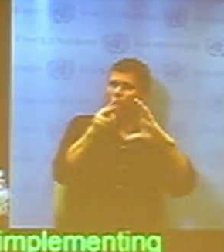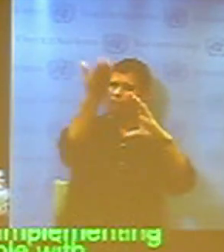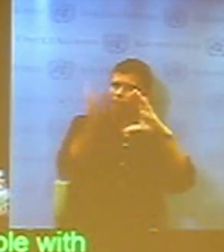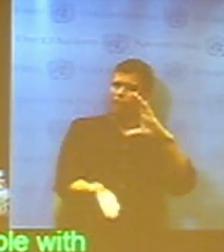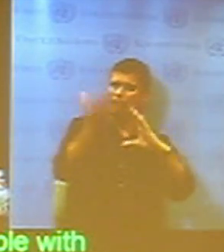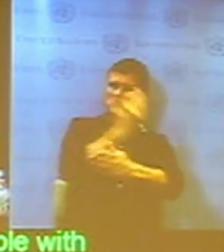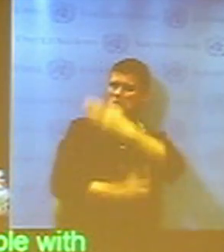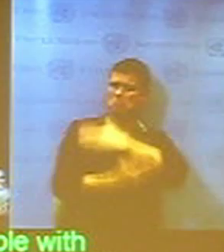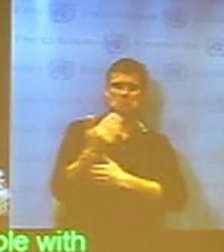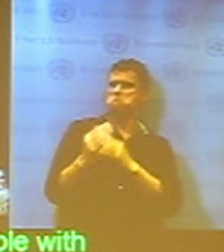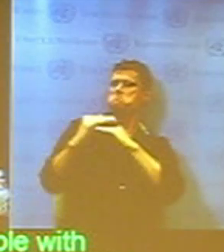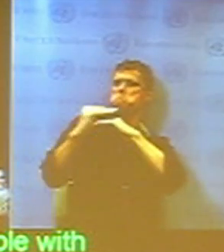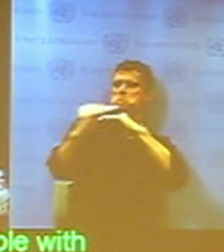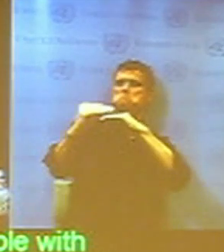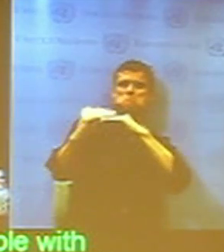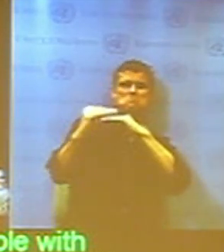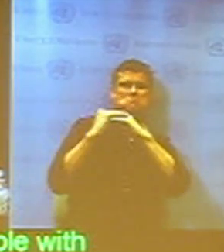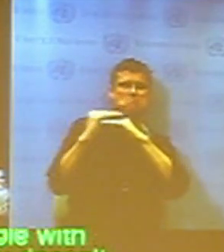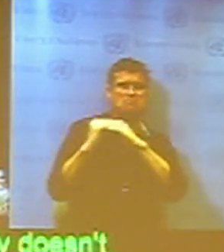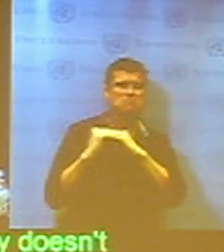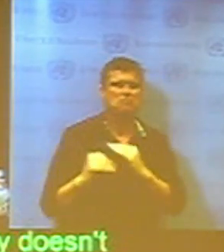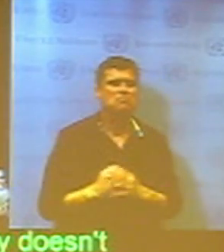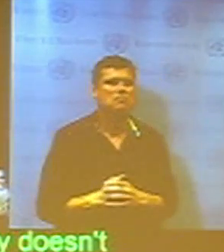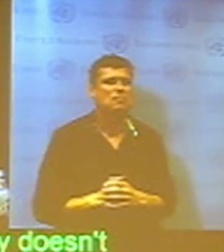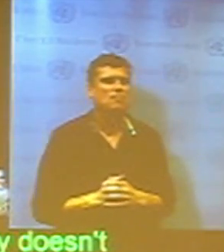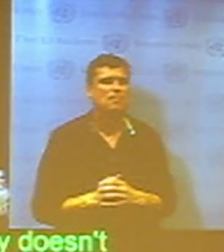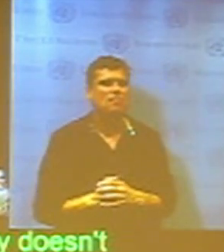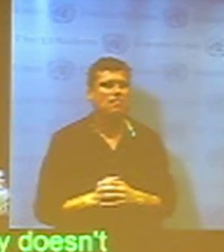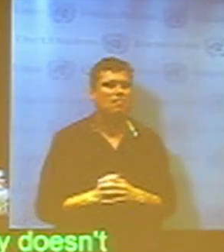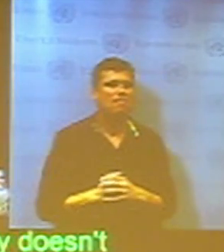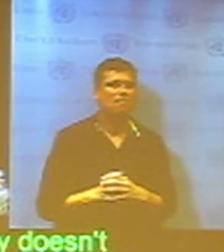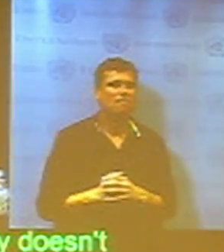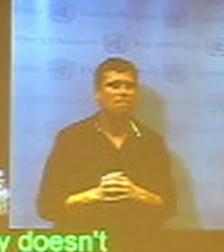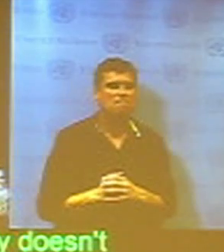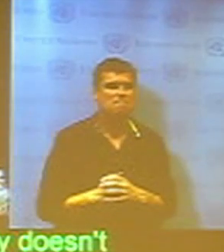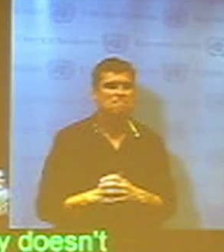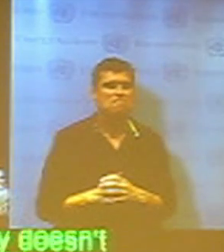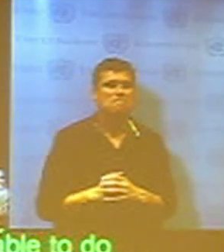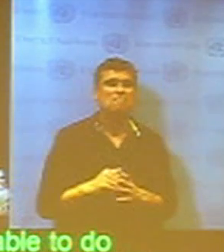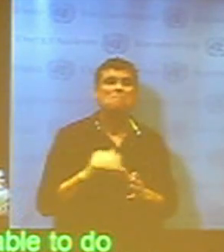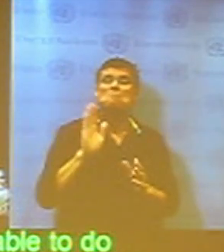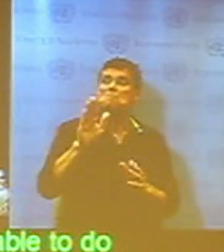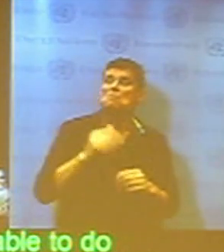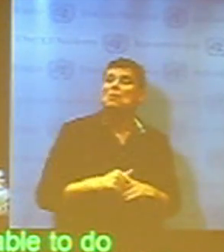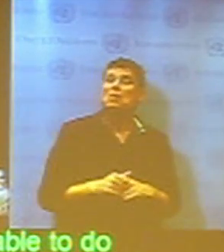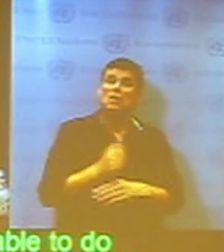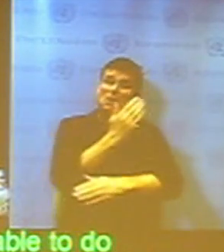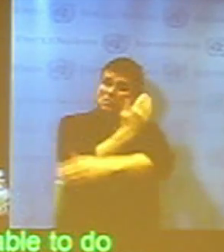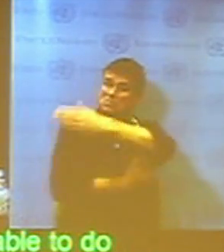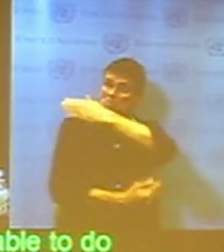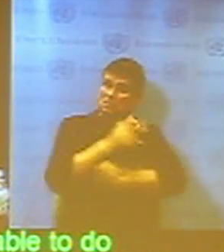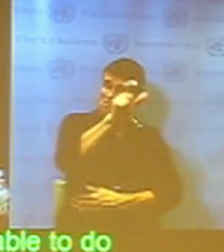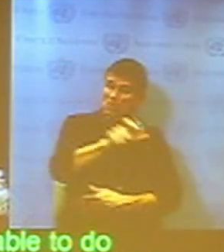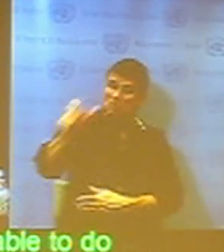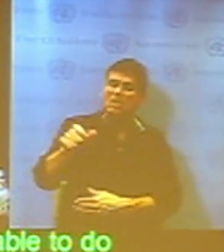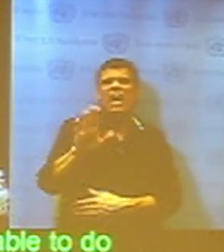do something as outside the bounds of their very limited expectations as play a sport. And in